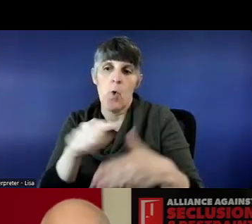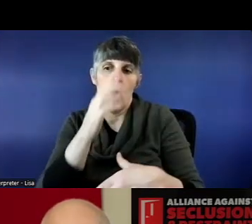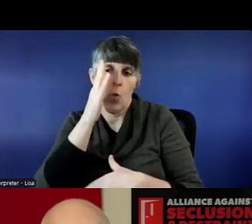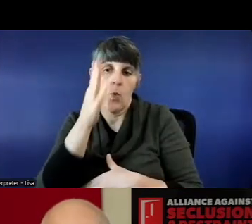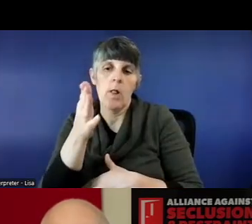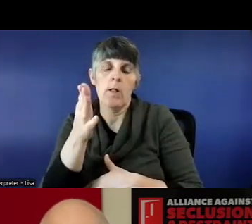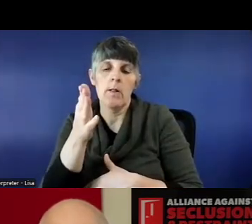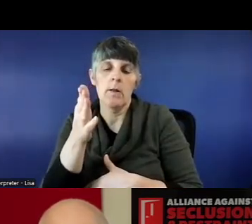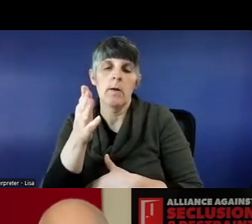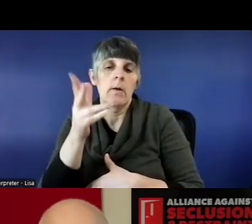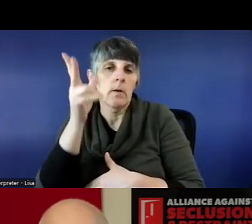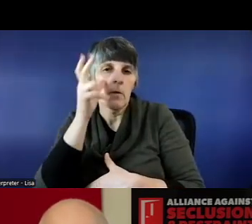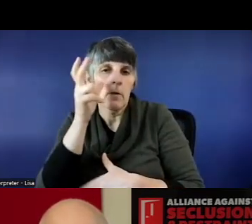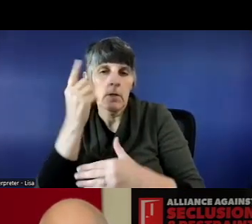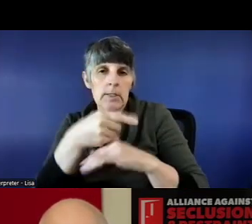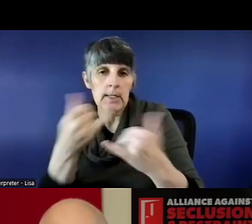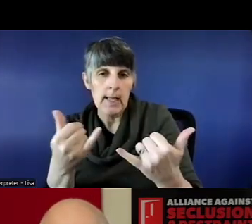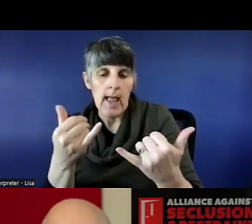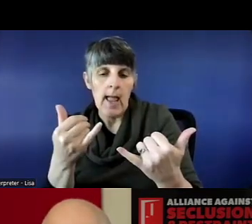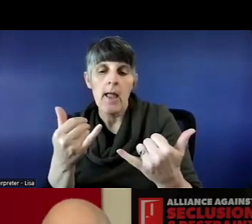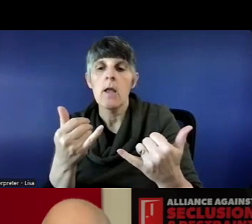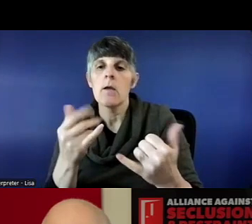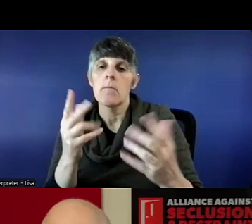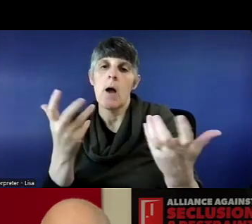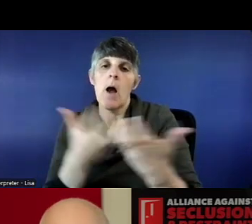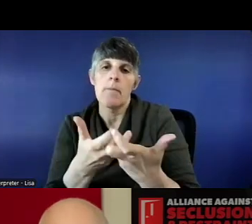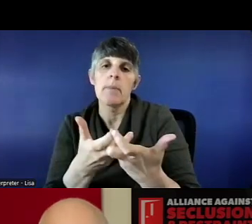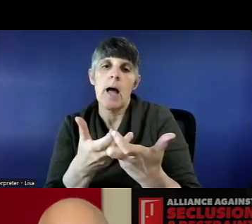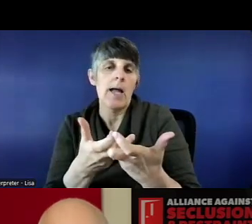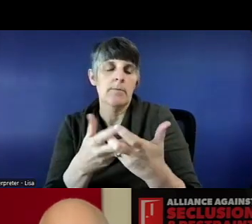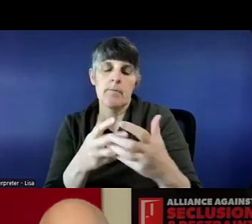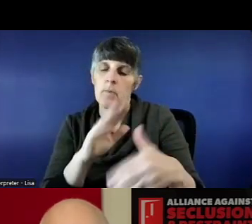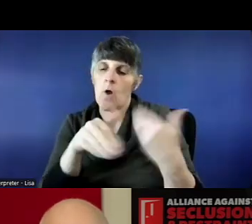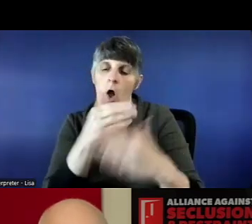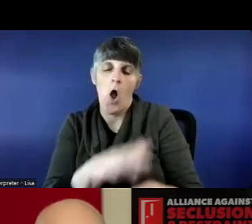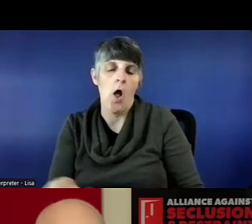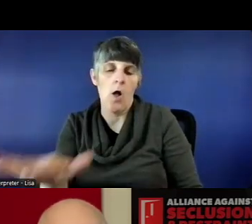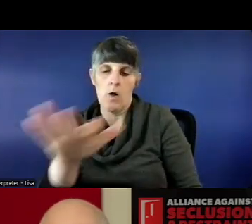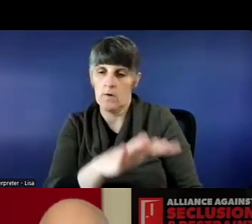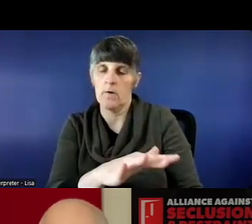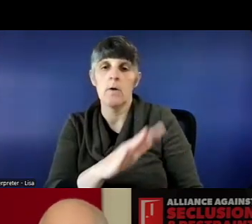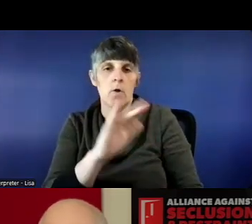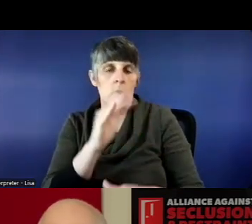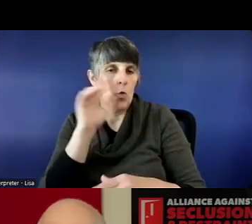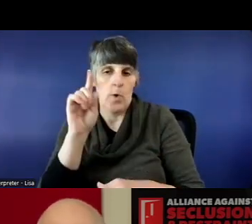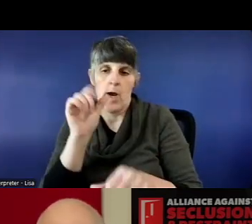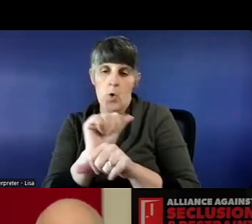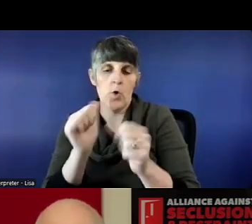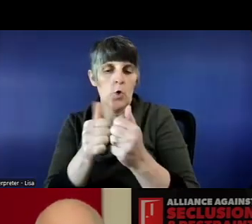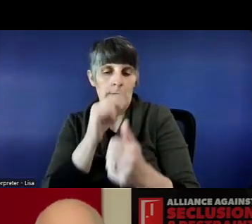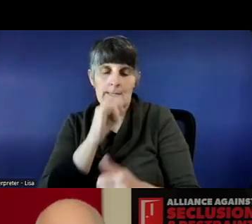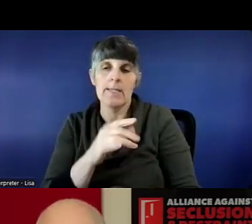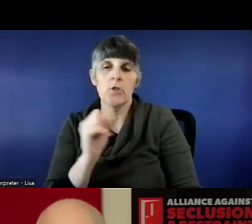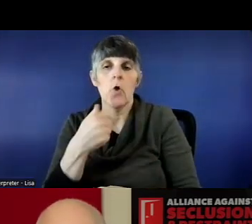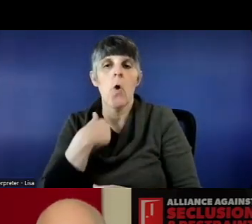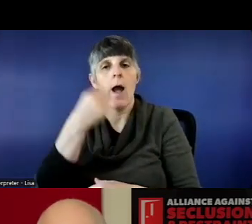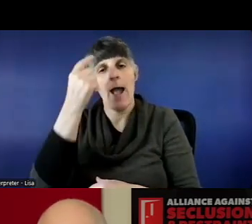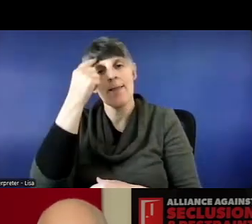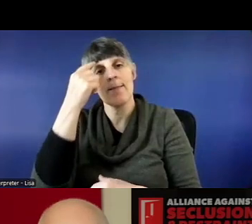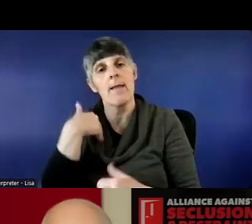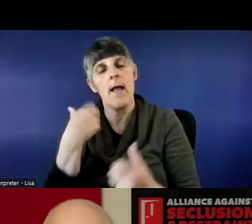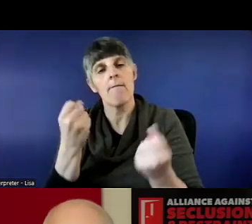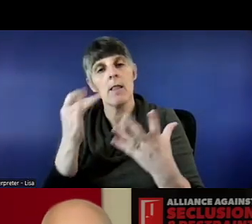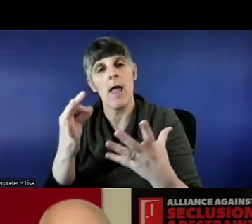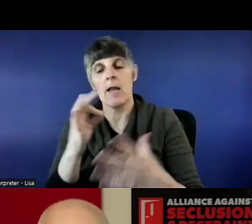be hearing today applies everywhere that we're working with kids. So I think that there's a lot